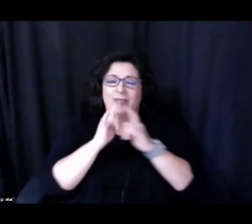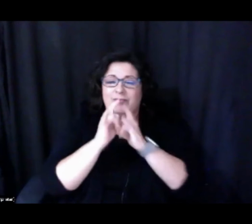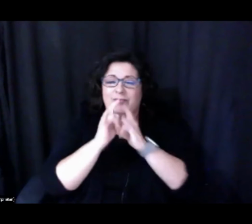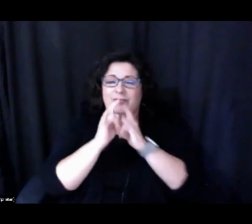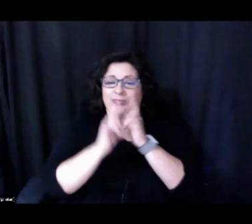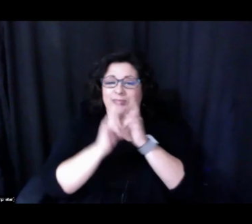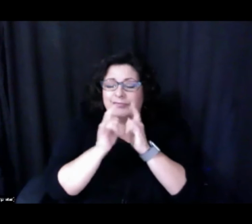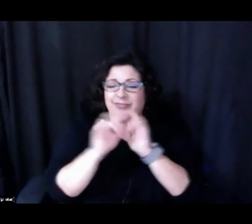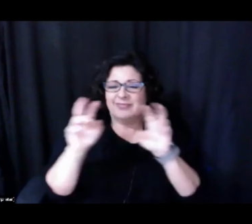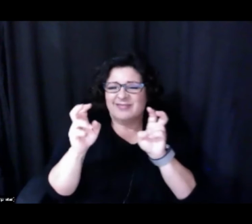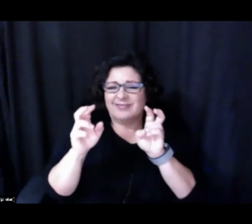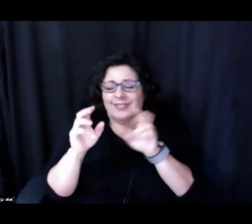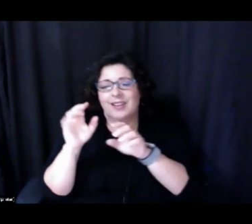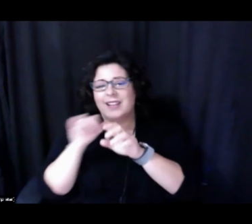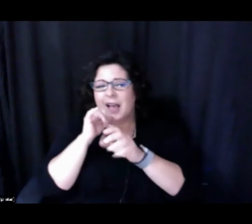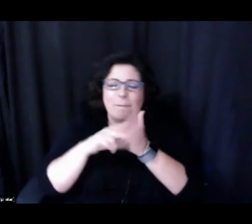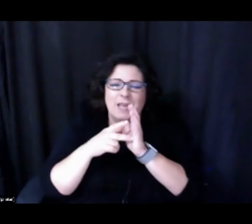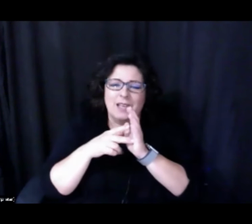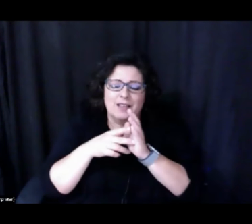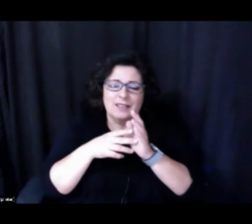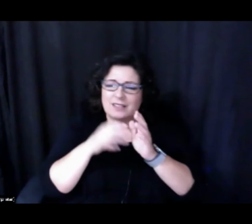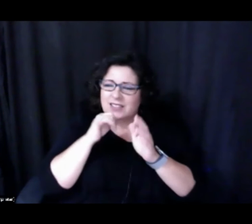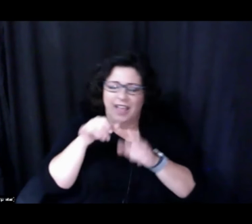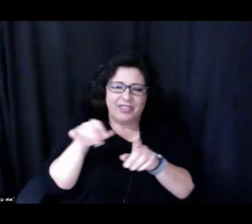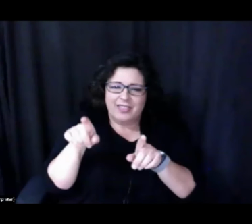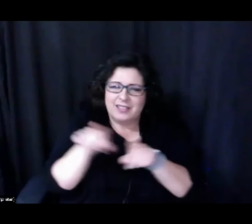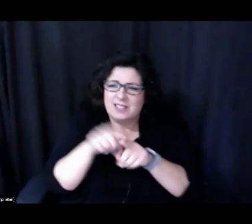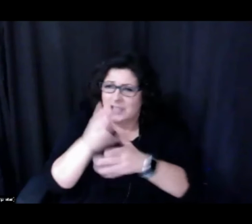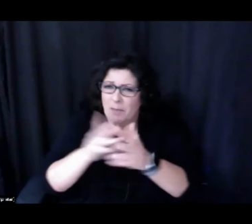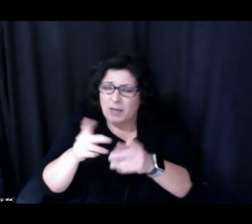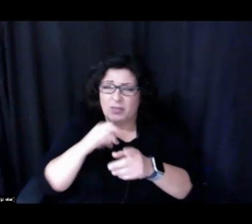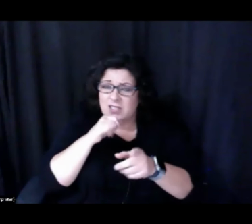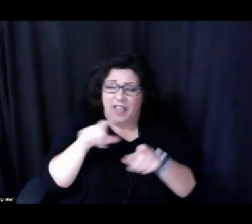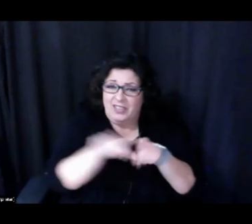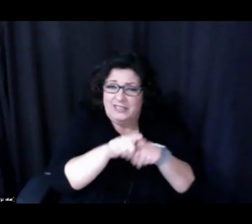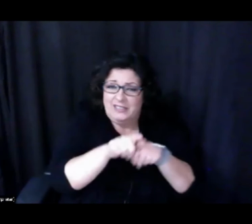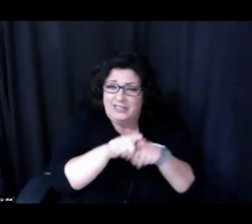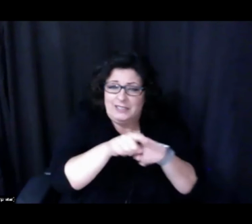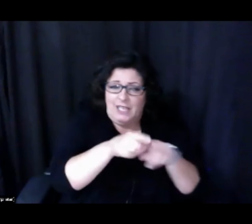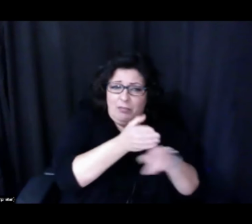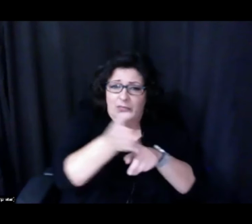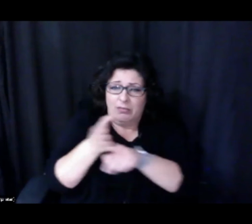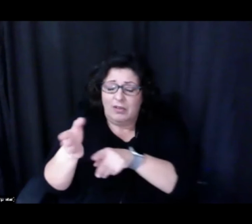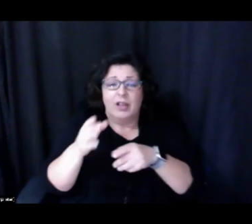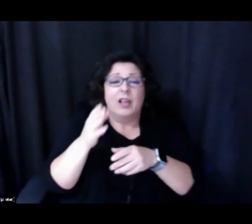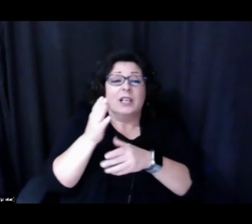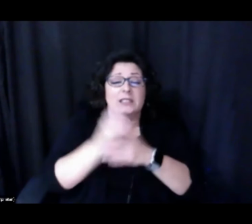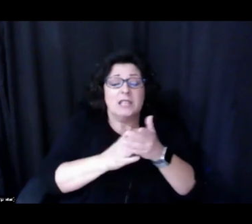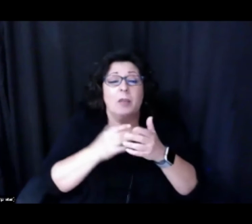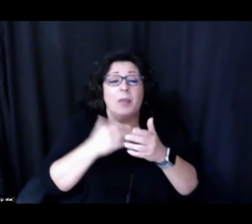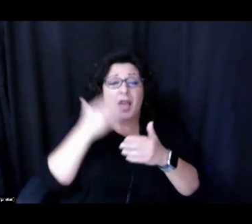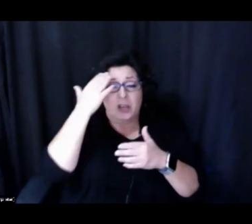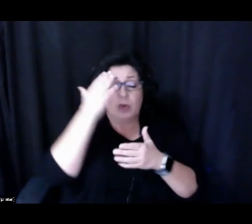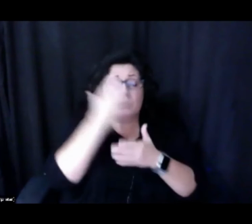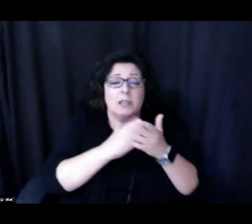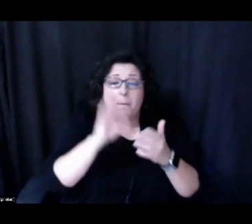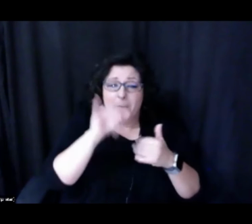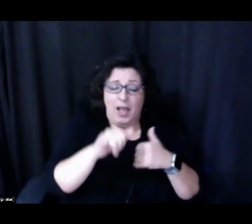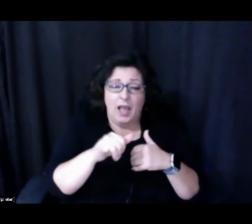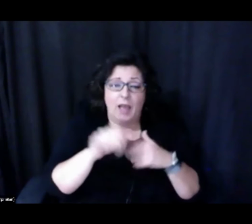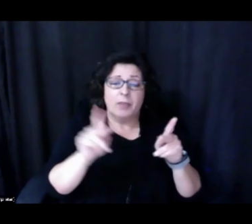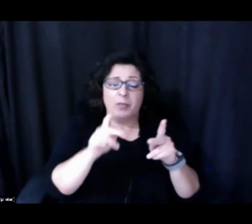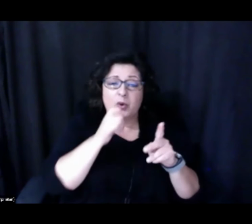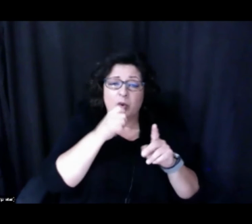And for some people, that doesn't always line up. And so I know some bisexual people who